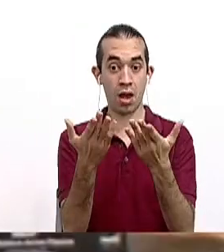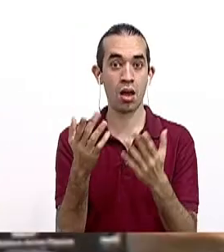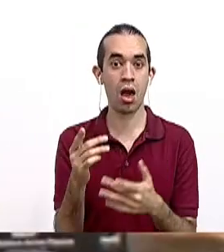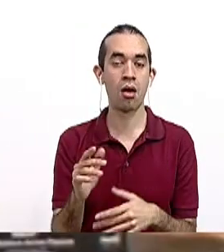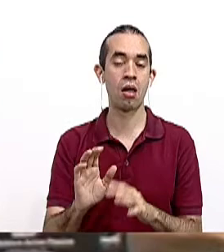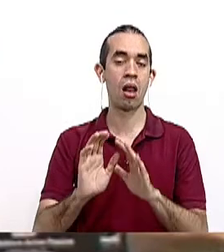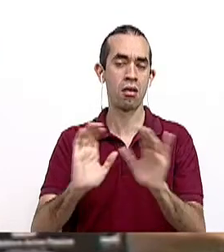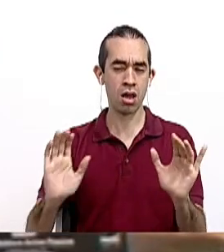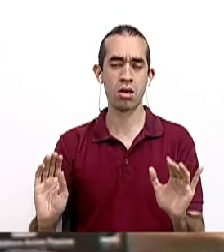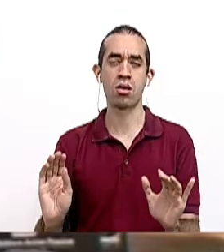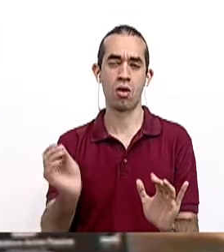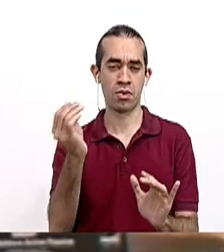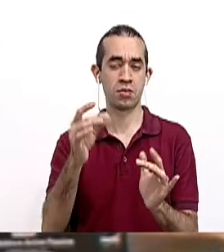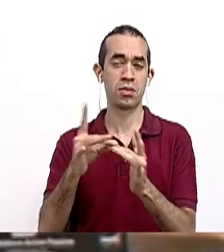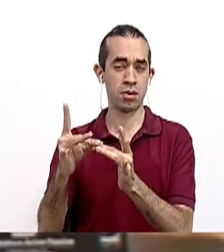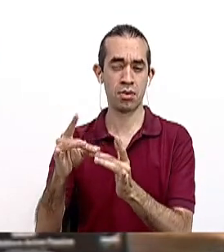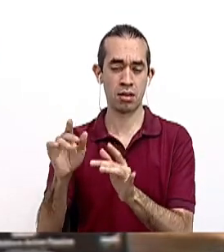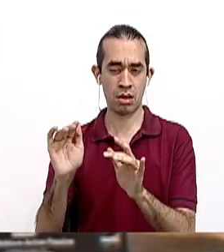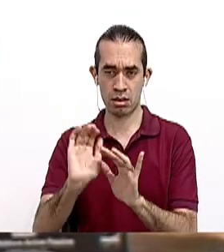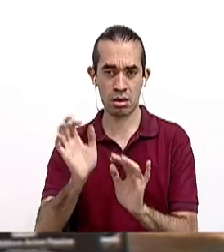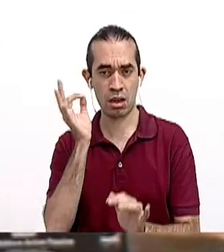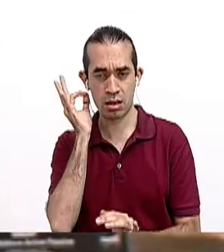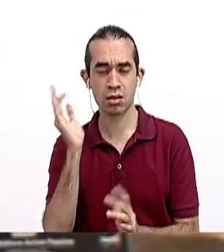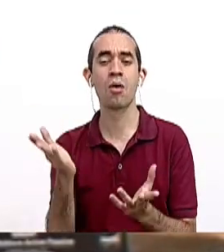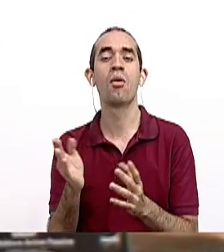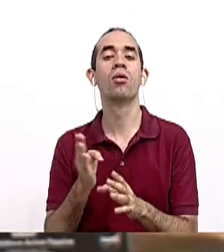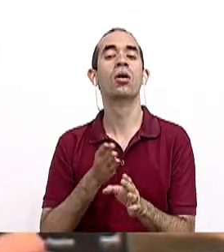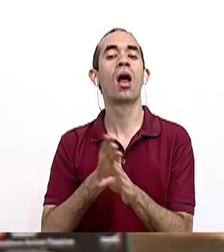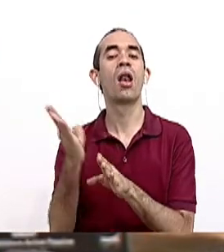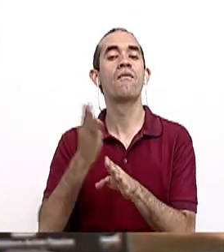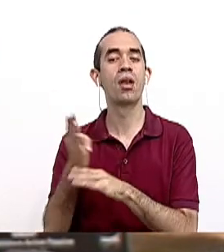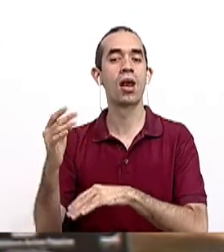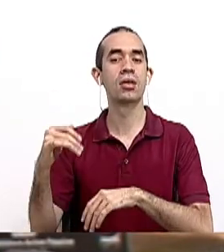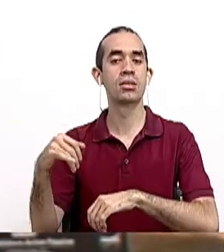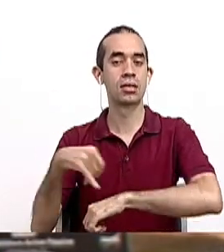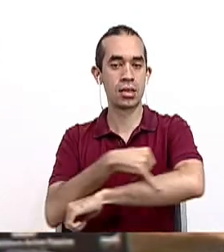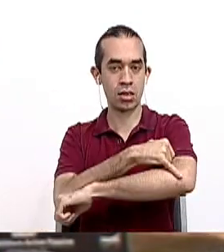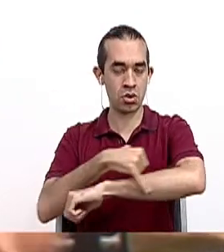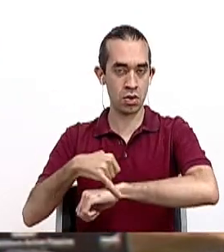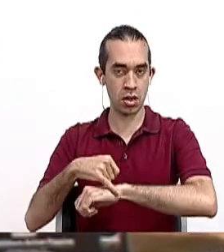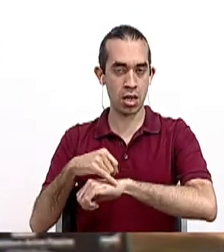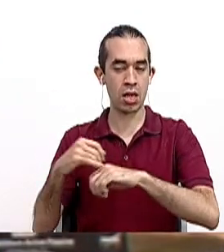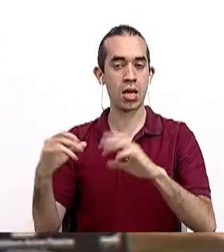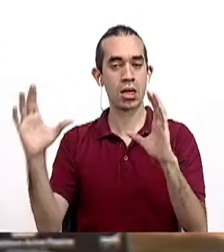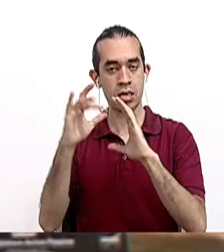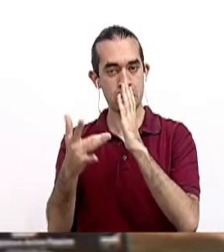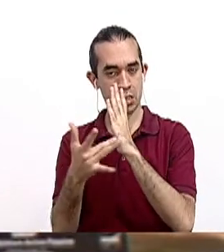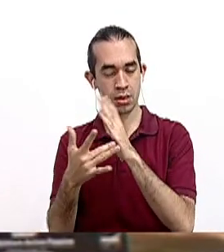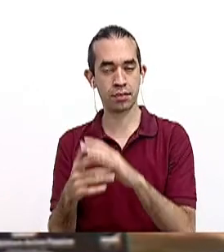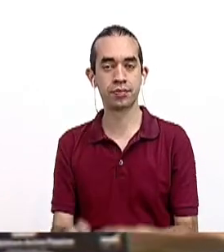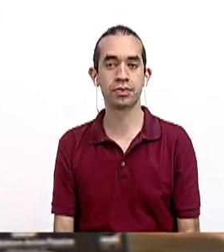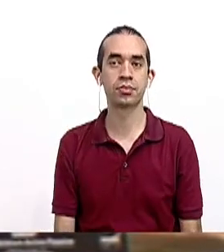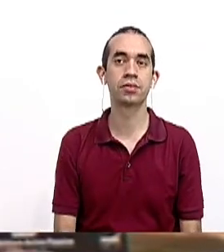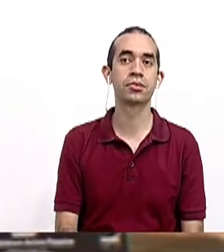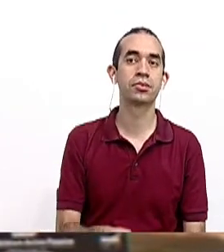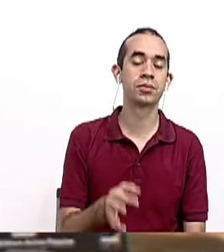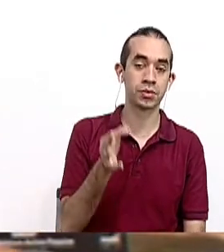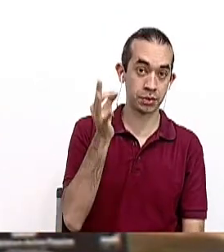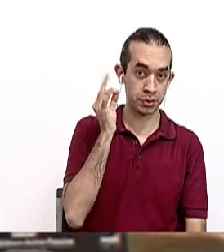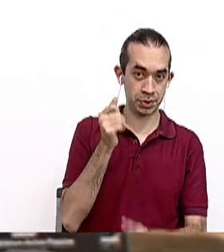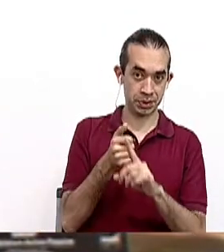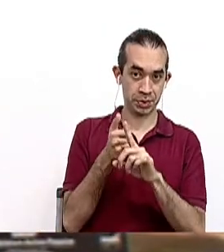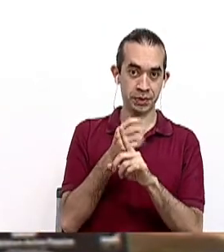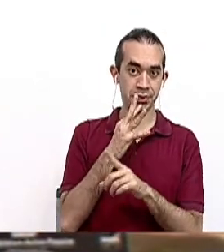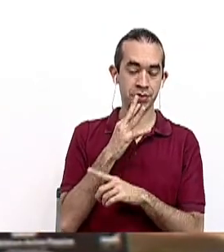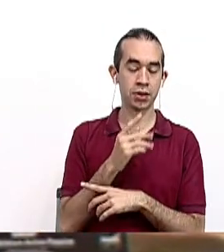technology. What I have been trying to do for a long time now is to plant those seeds in those little girls that just because you're a girl